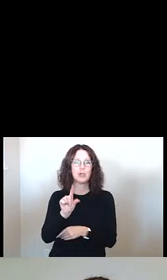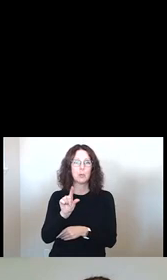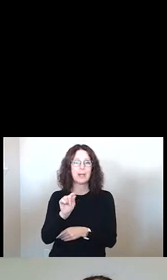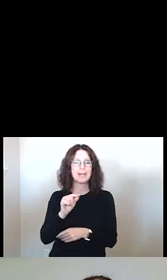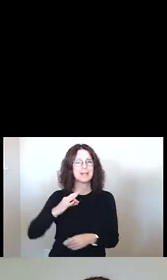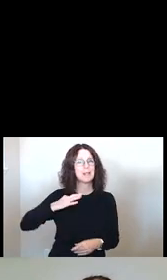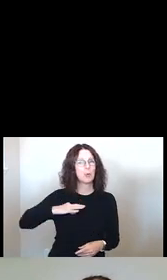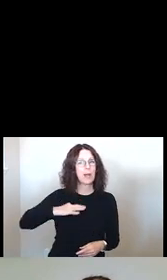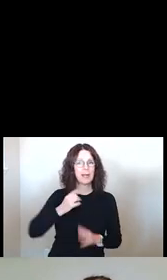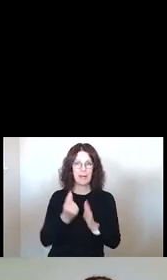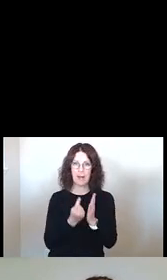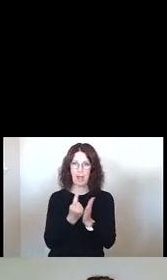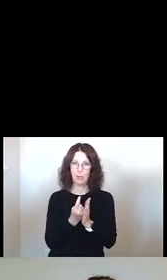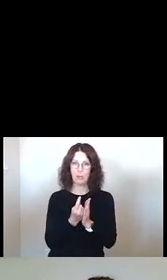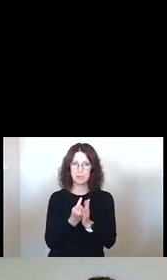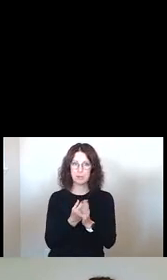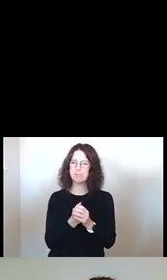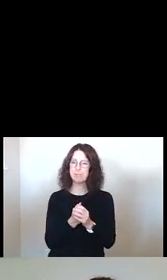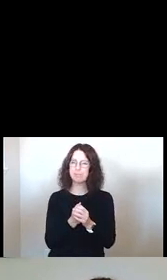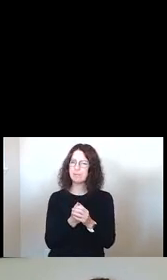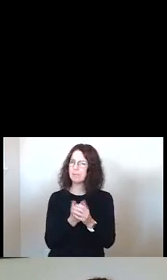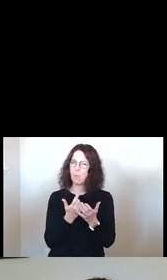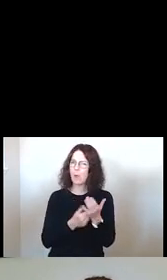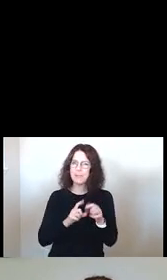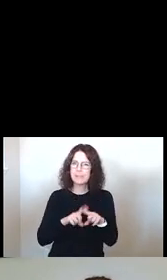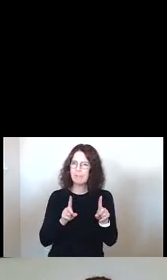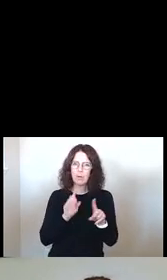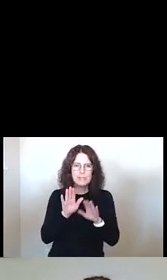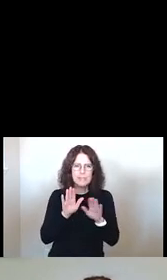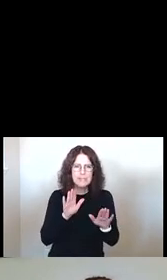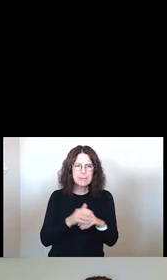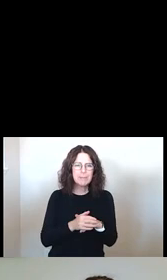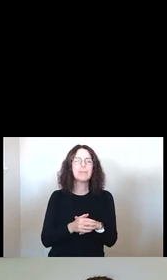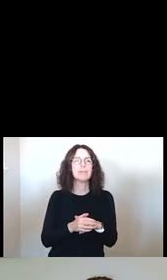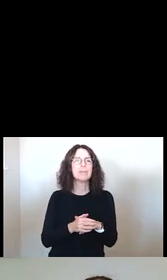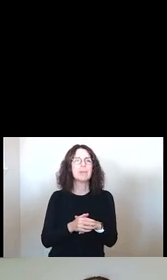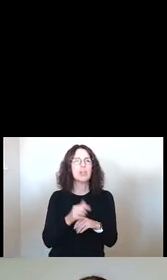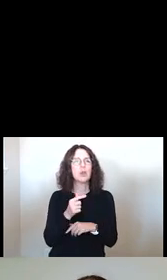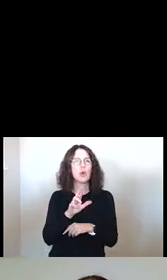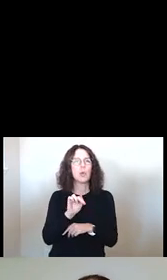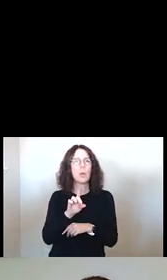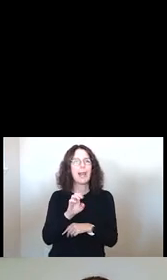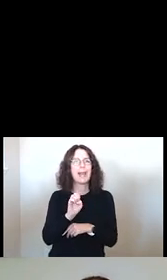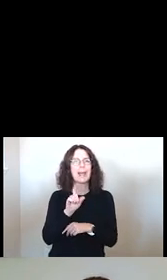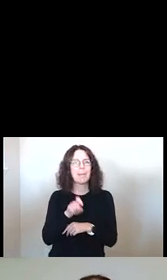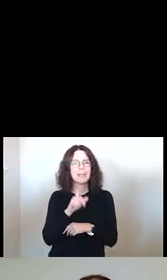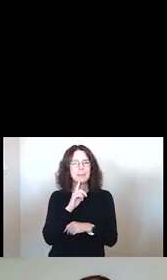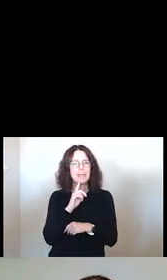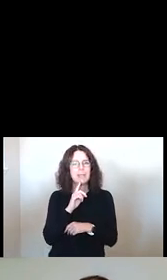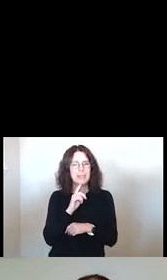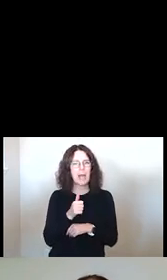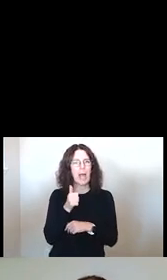these, the main difference is that you need slightly higher grades for the honors